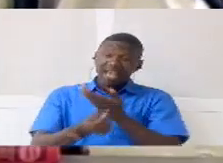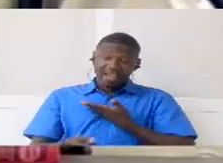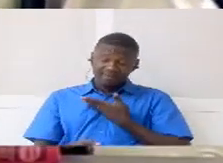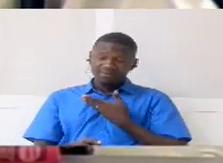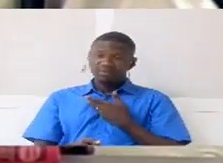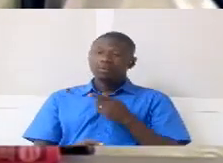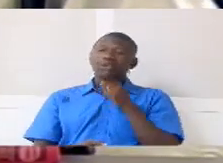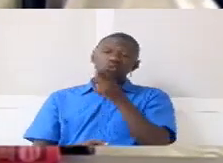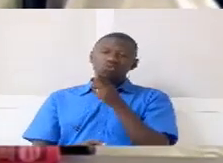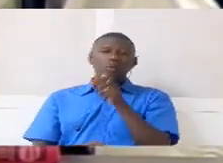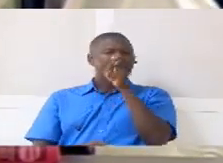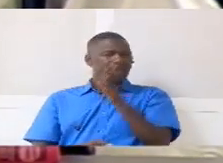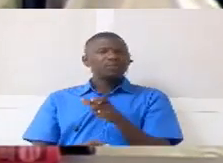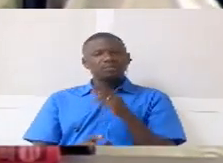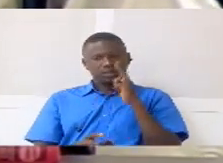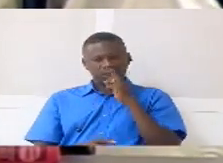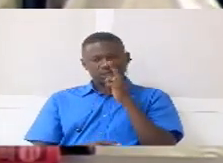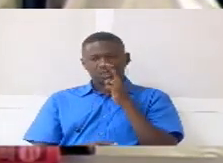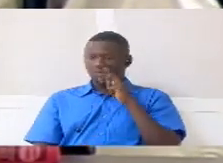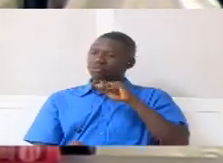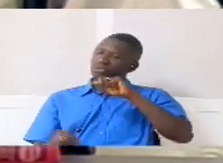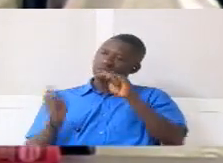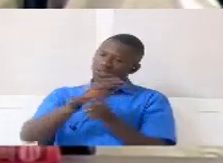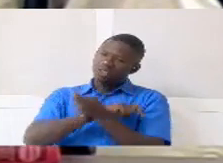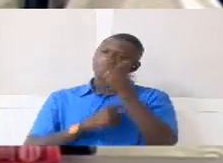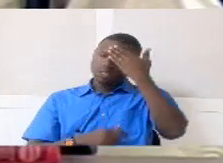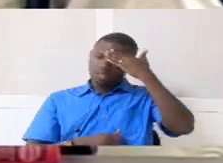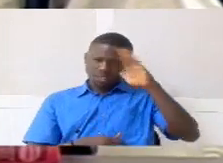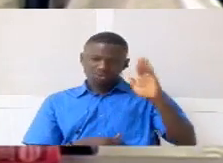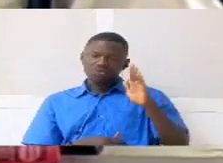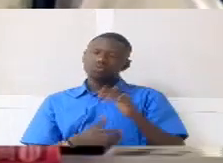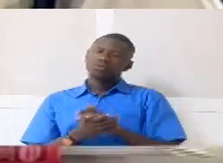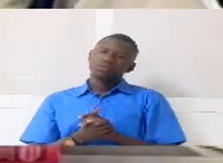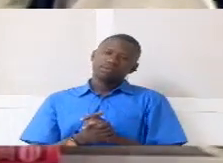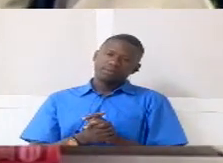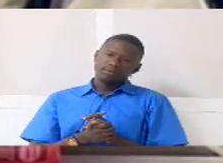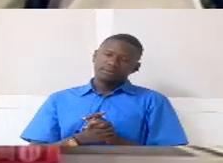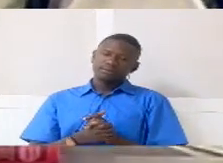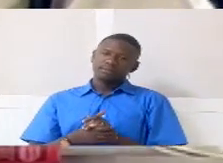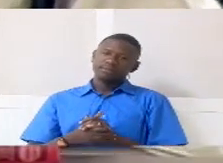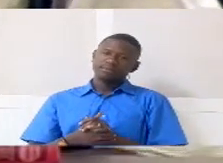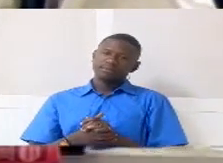anyone that goes in there and comes out must be someone that has changed. And